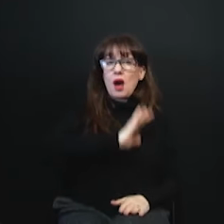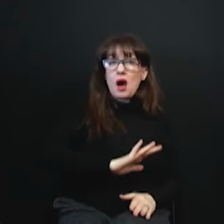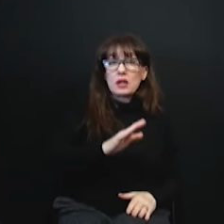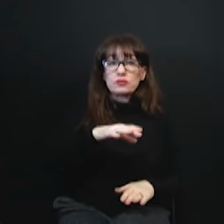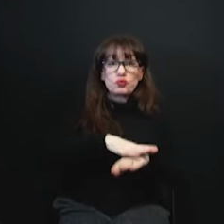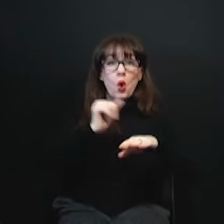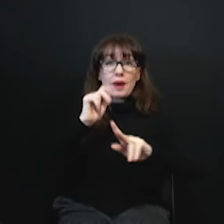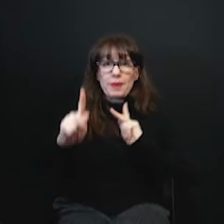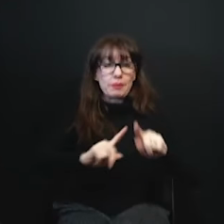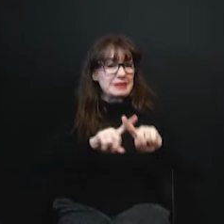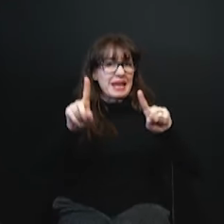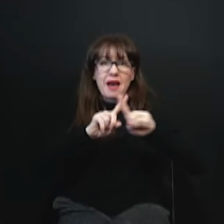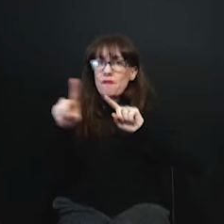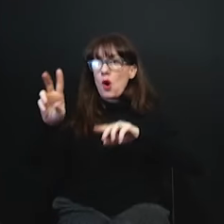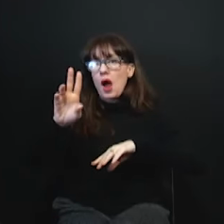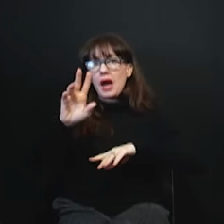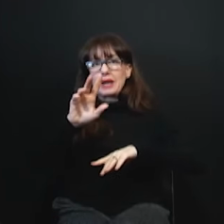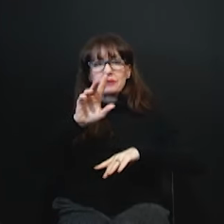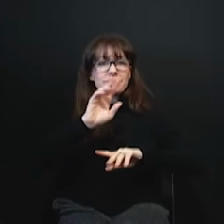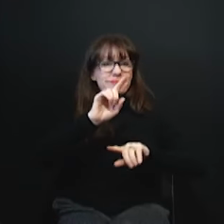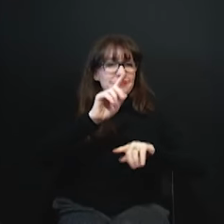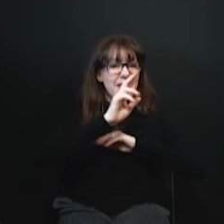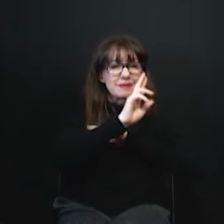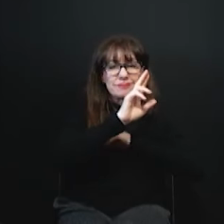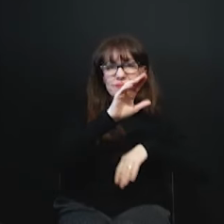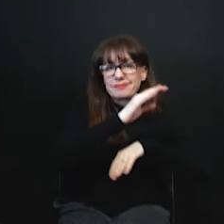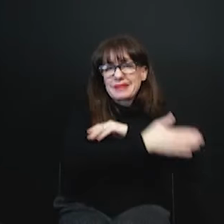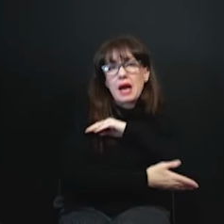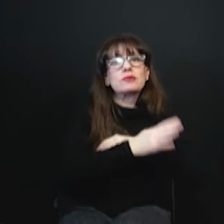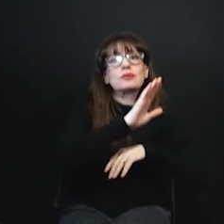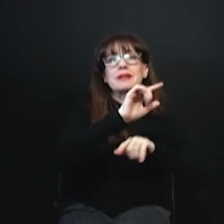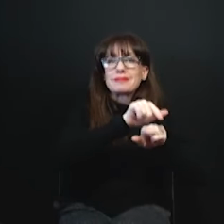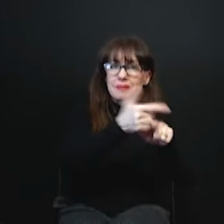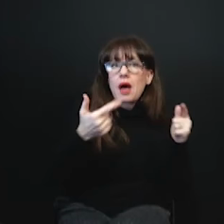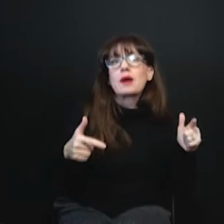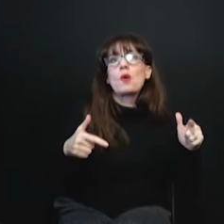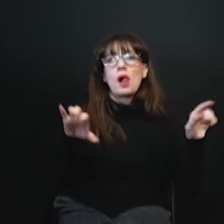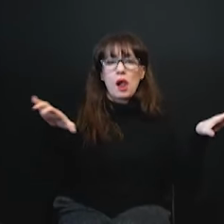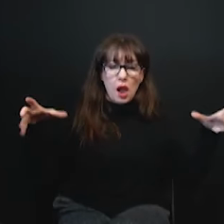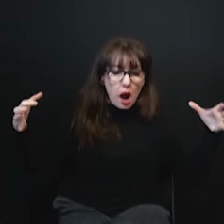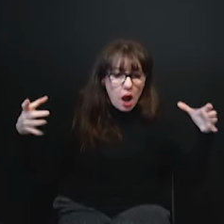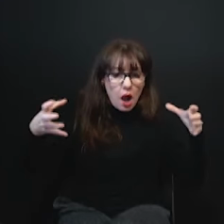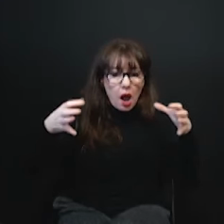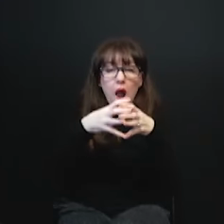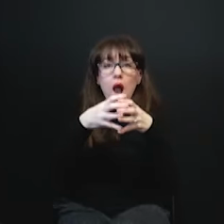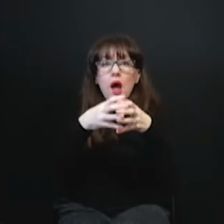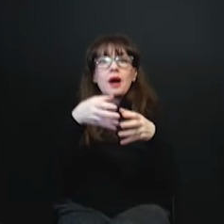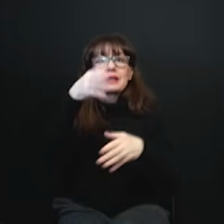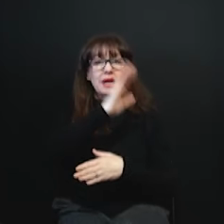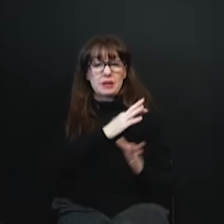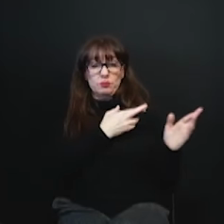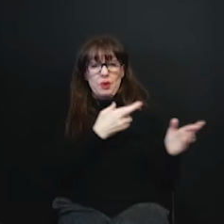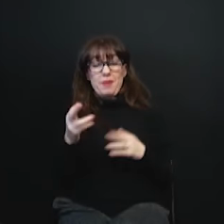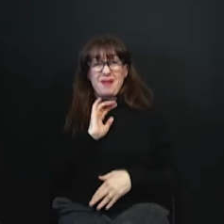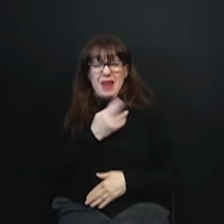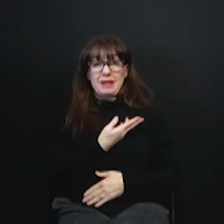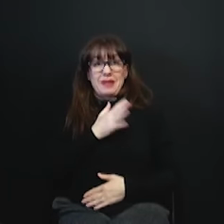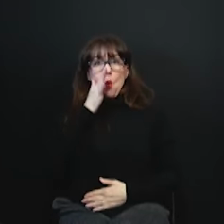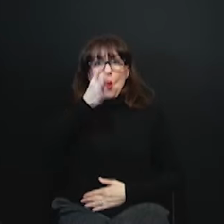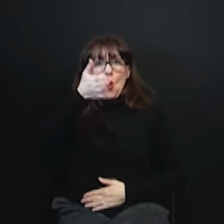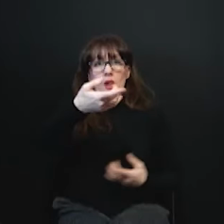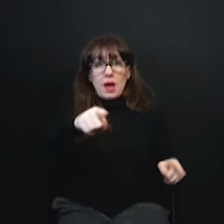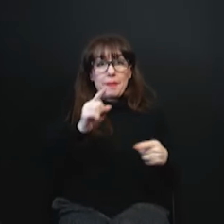of every tribe and nation and tongue to be a part of Christ's church, as we believe God is preparing us for what is yet to come,